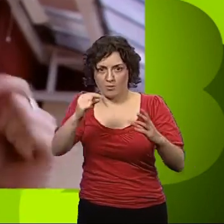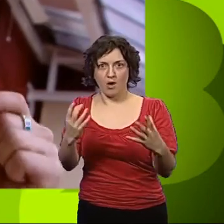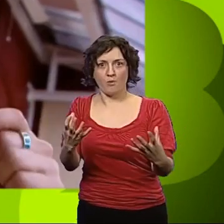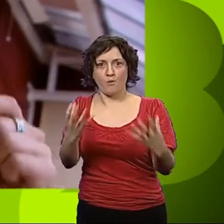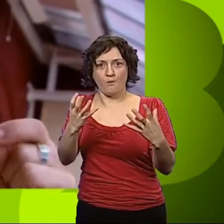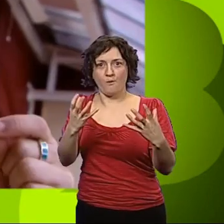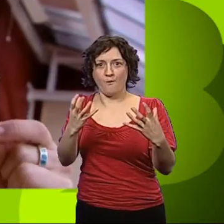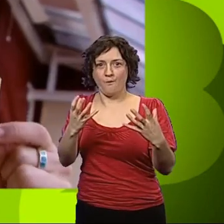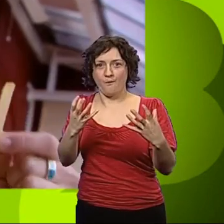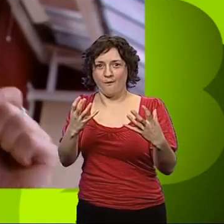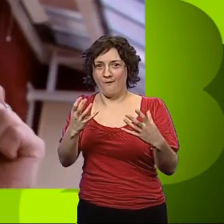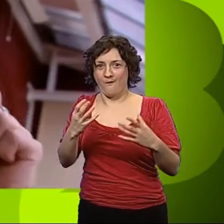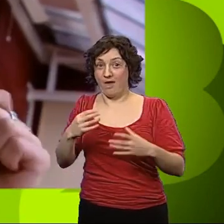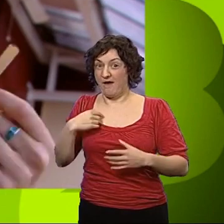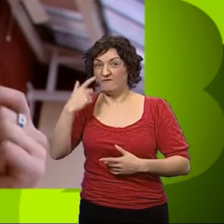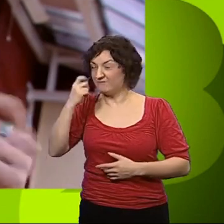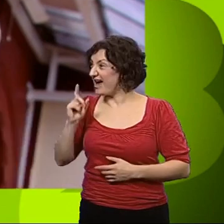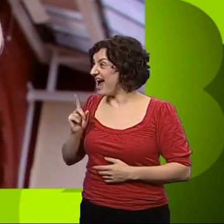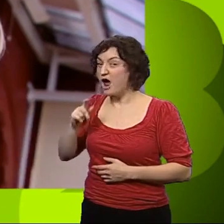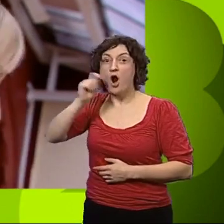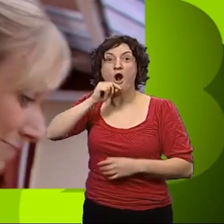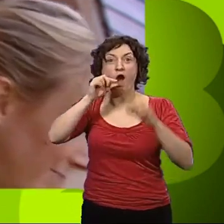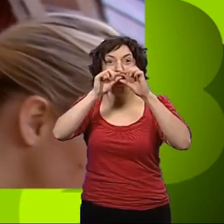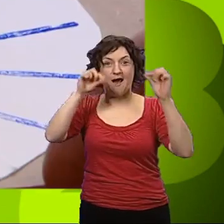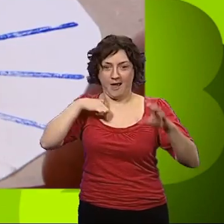using things that I've found during my day, like this lolly stick.